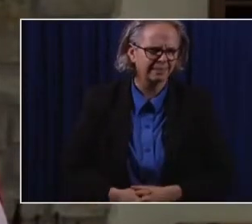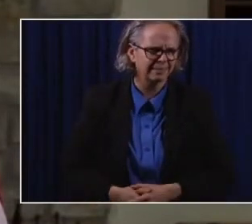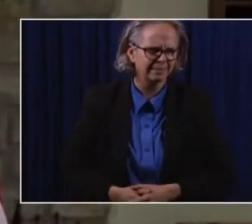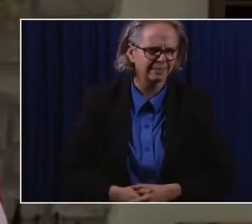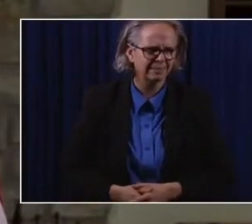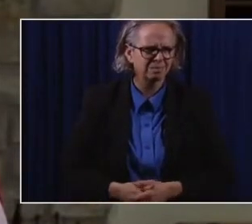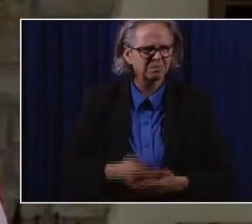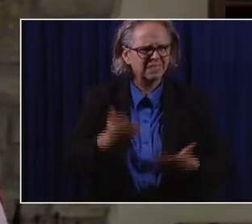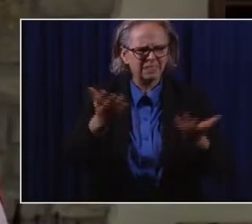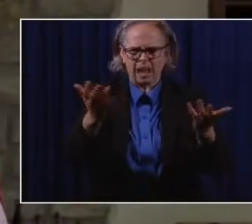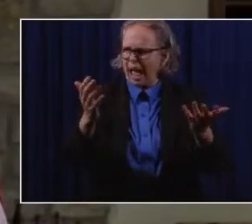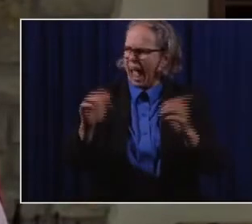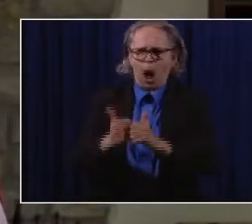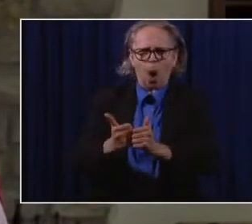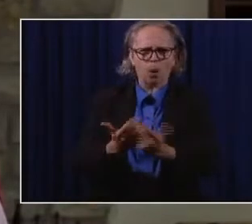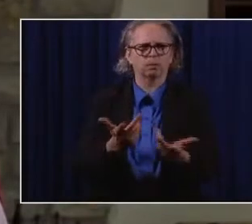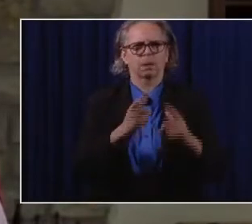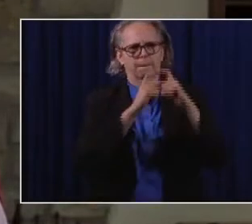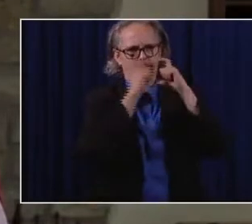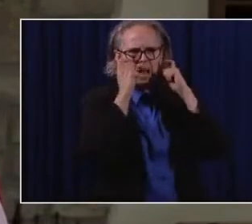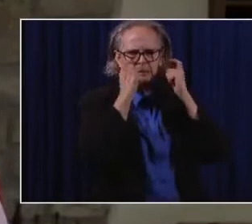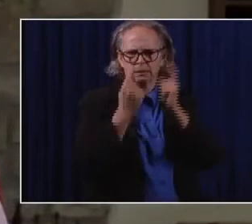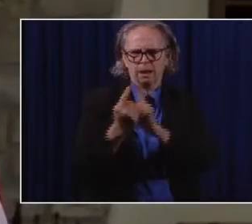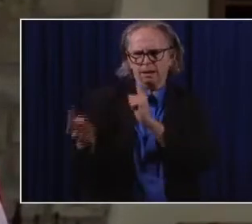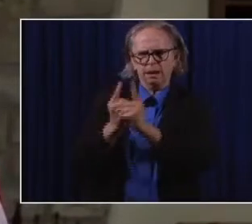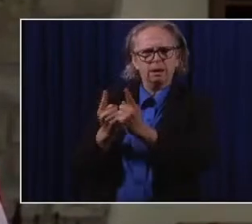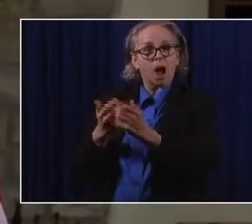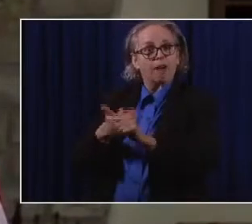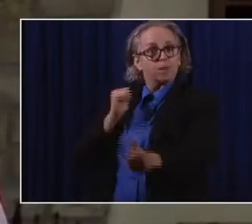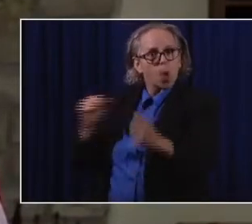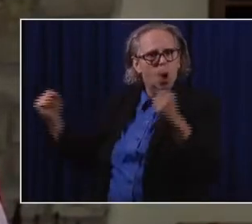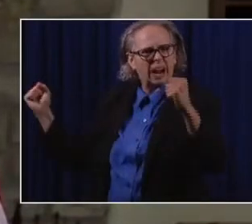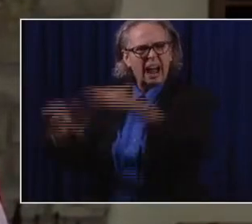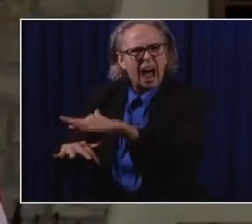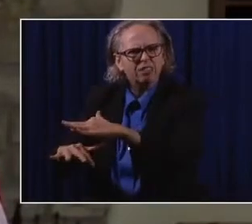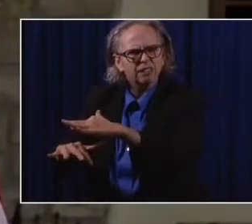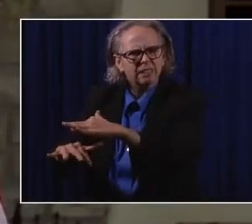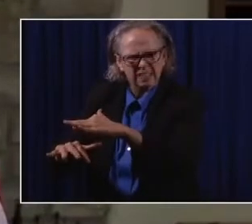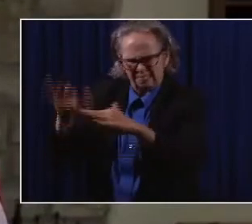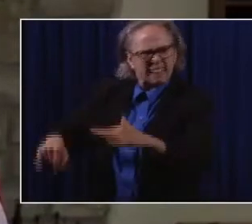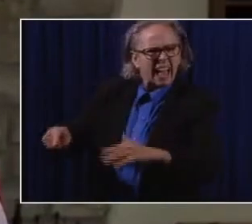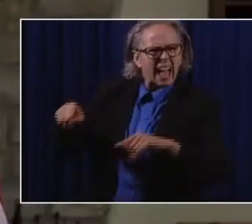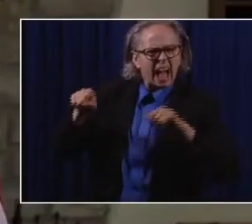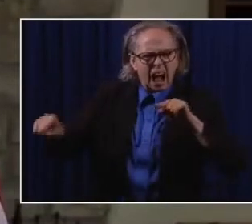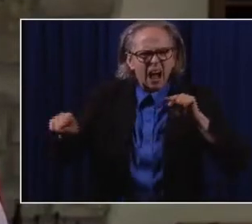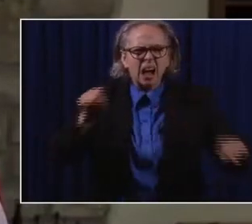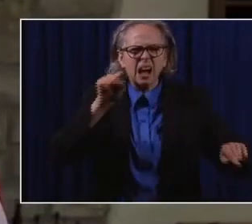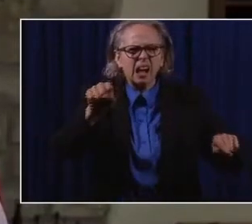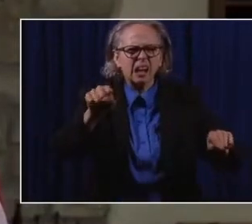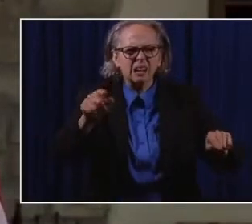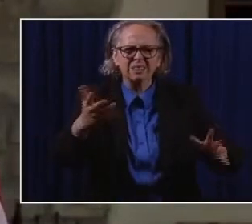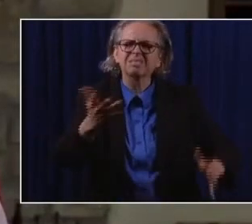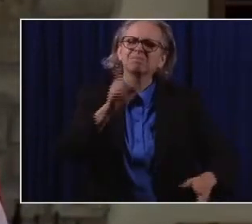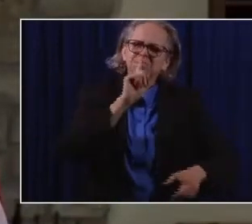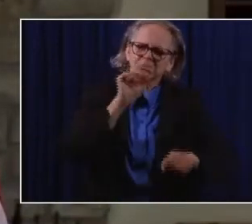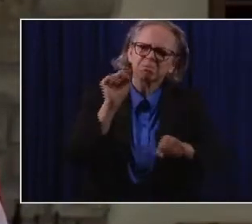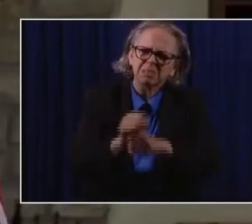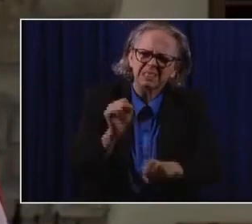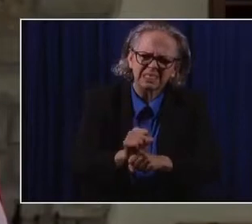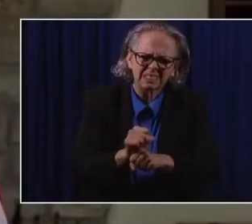can be spread, avoiding large gatherings of people, just really being careful. We